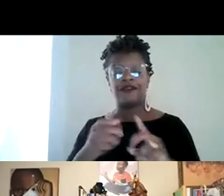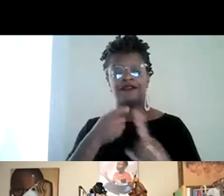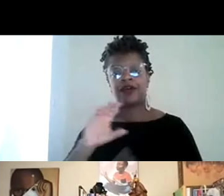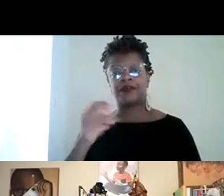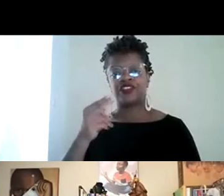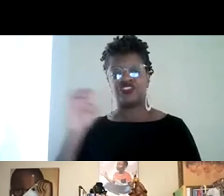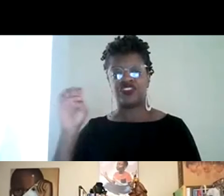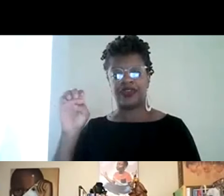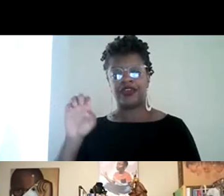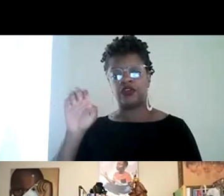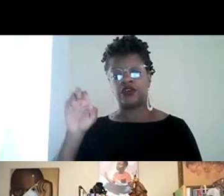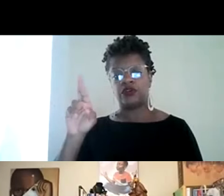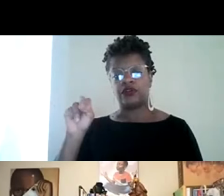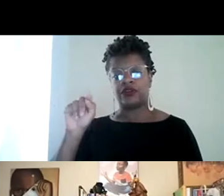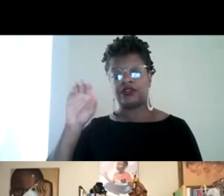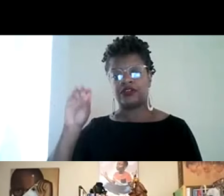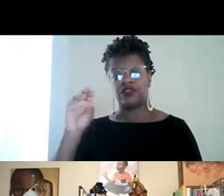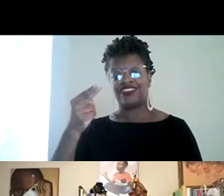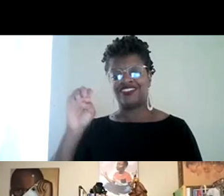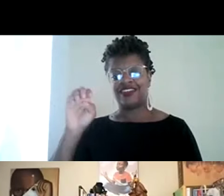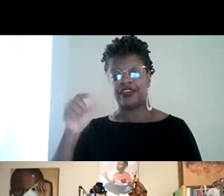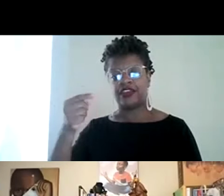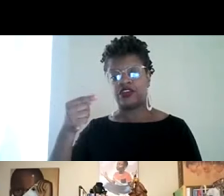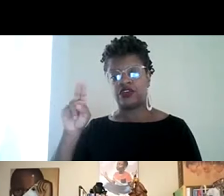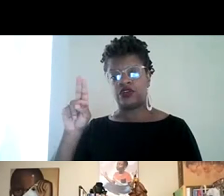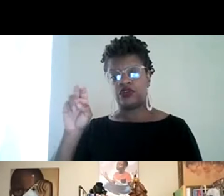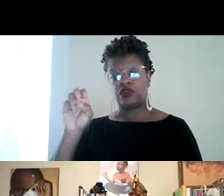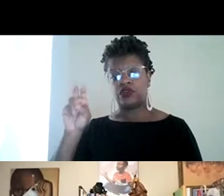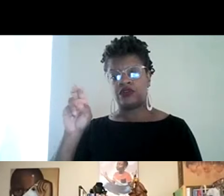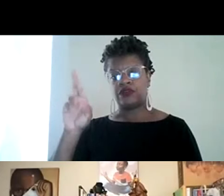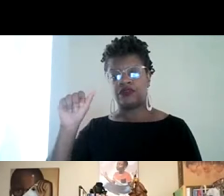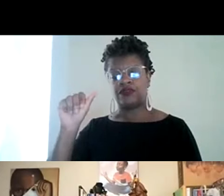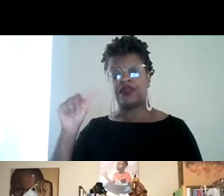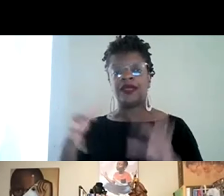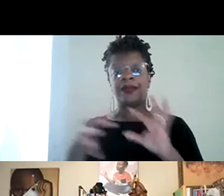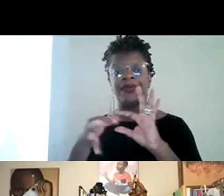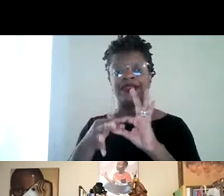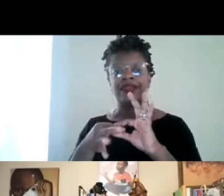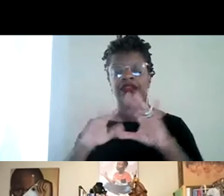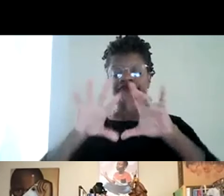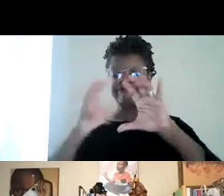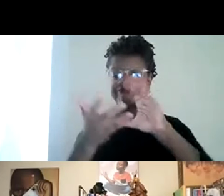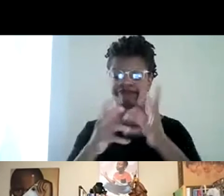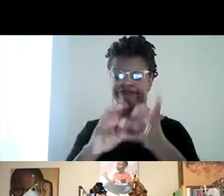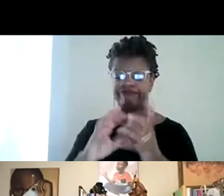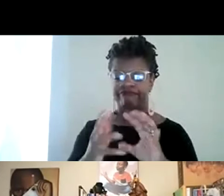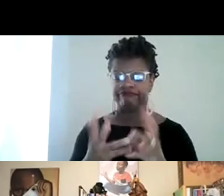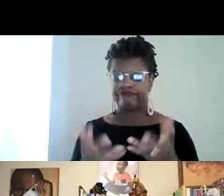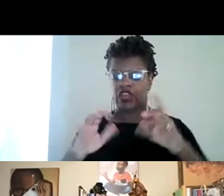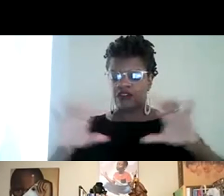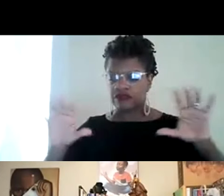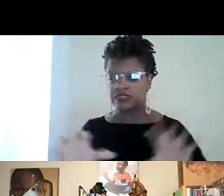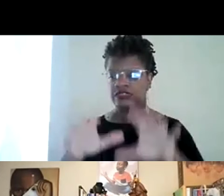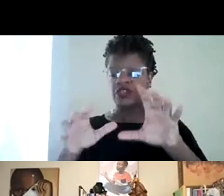Ernesto Che Guevara, and that is, the basic clay of our work is the children. We place